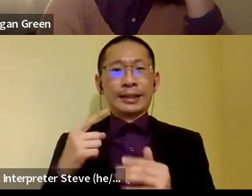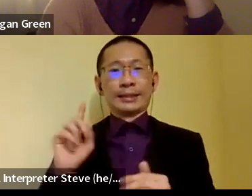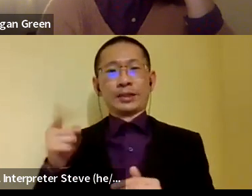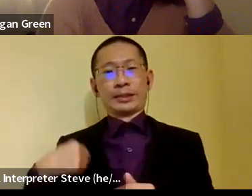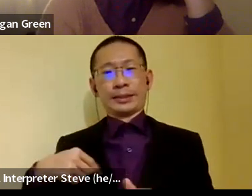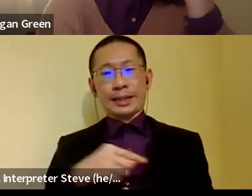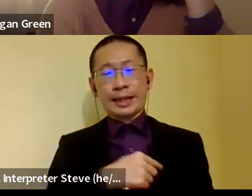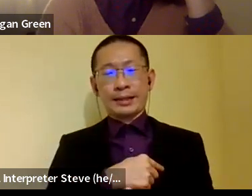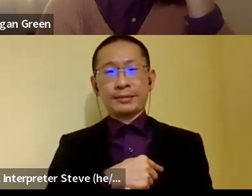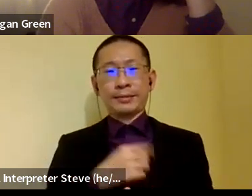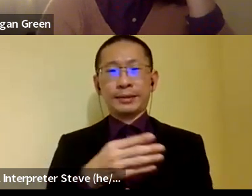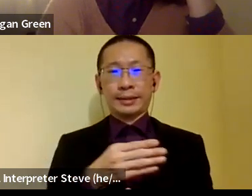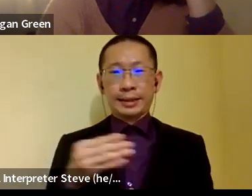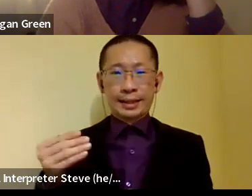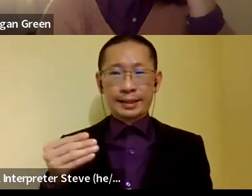and